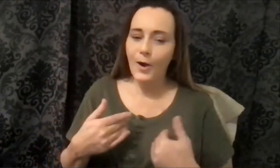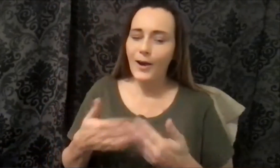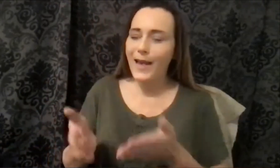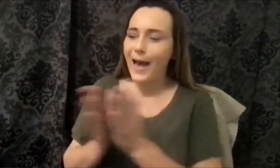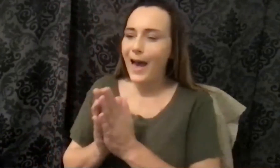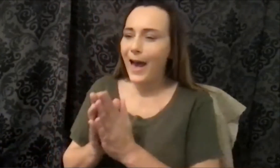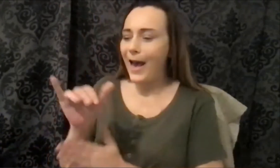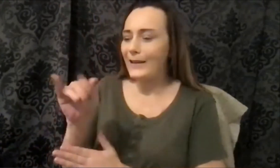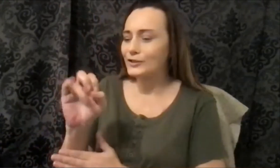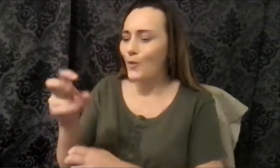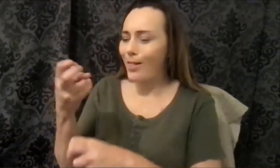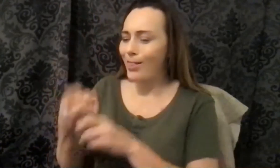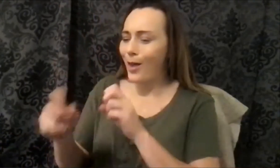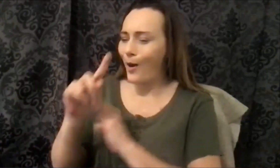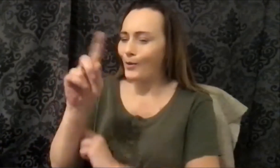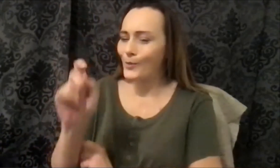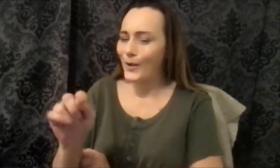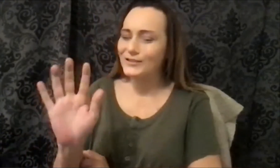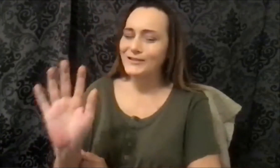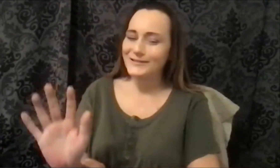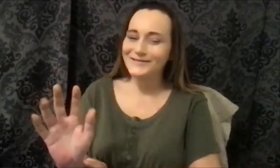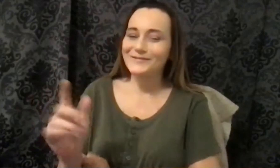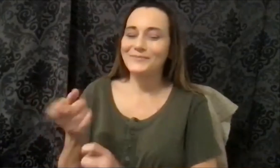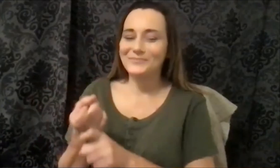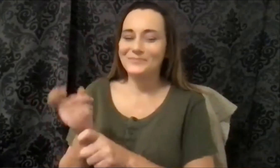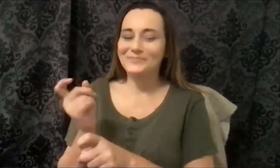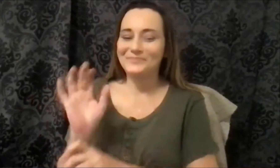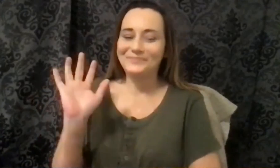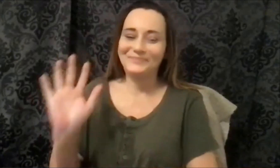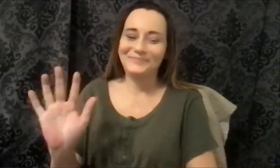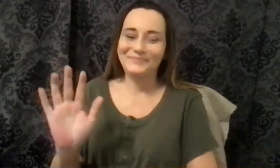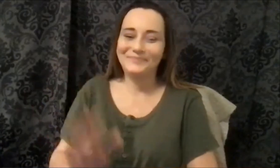now. Okay, if you want to, we'll move on.